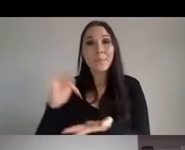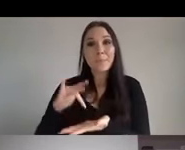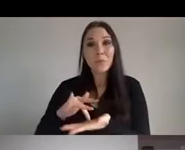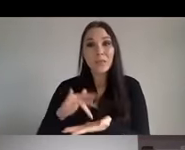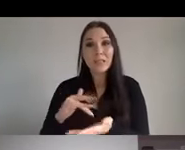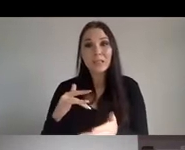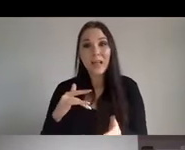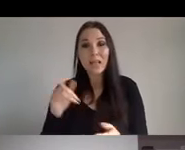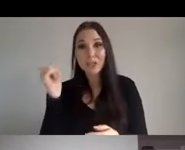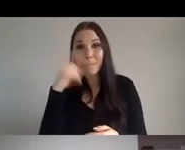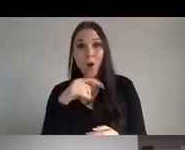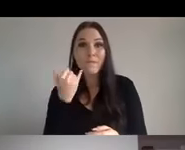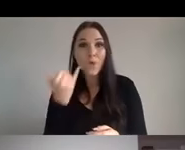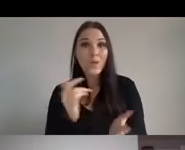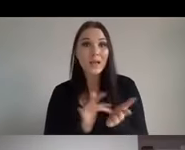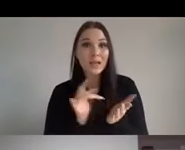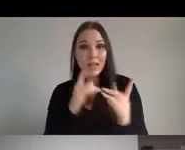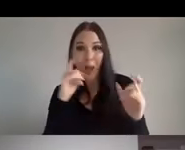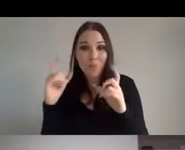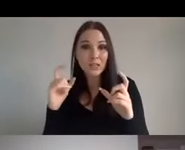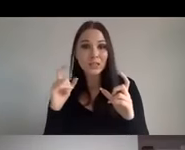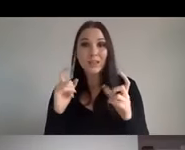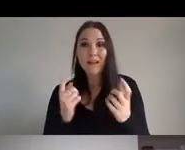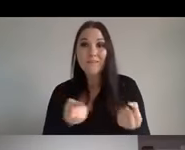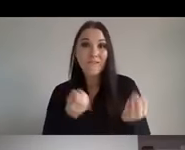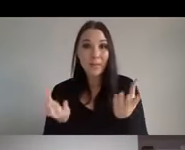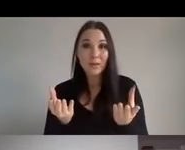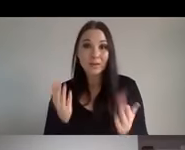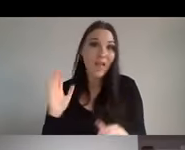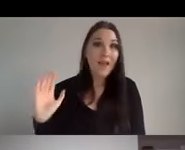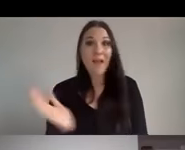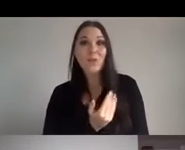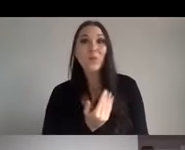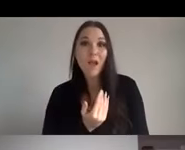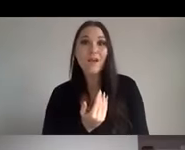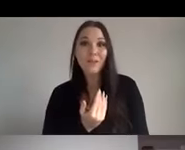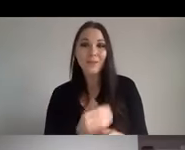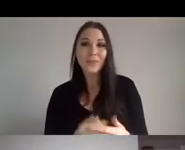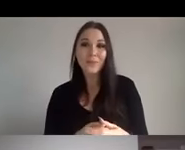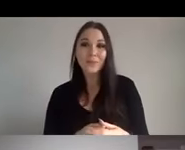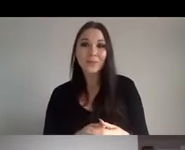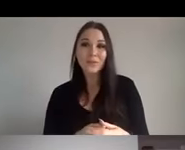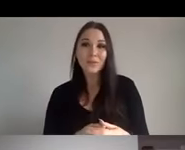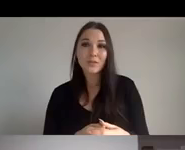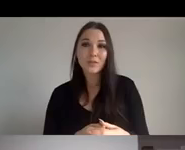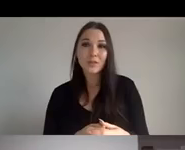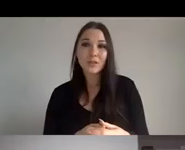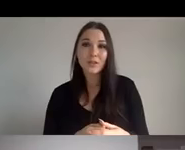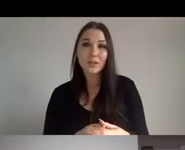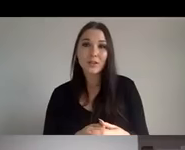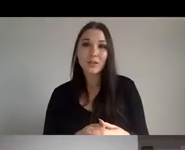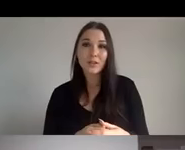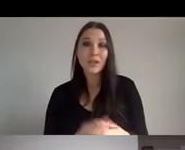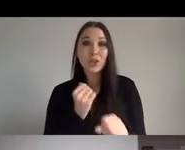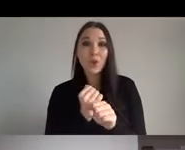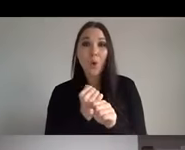and smartphone cameras, which are now available everywhere, but well, not that standardized. Yeah, and of course, a GoPro is another